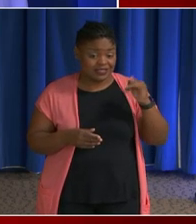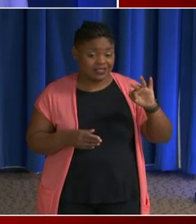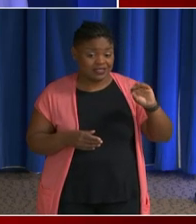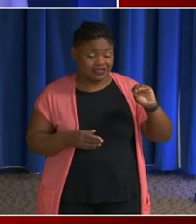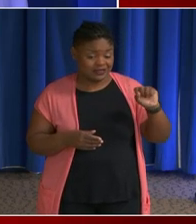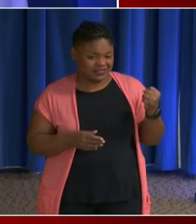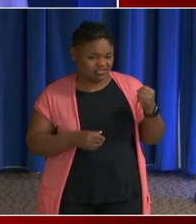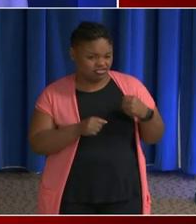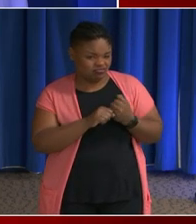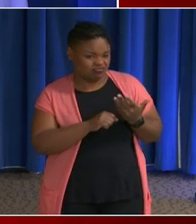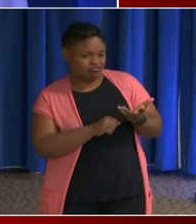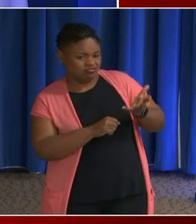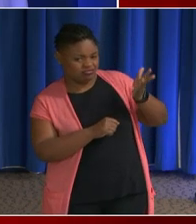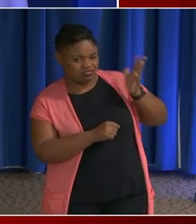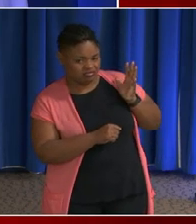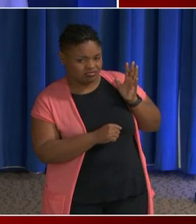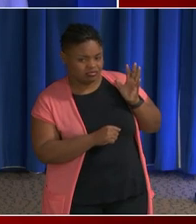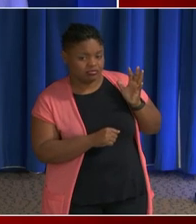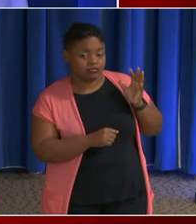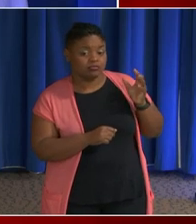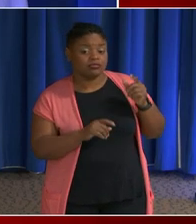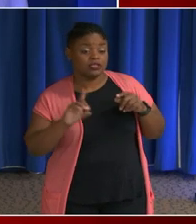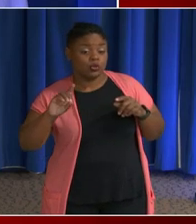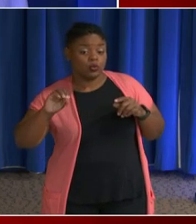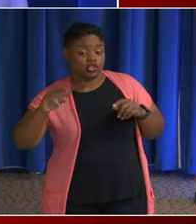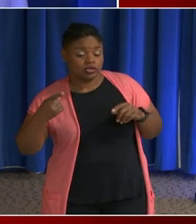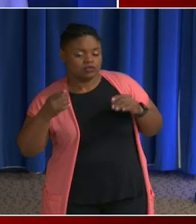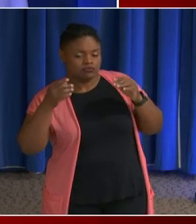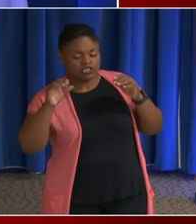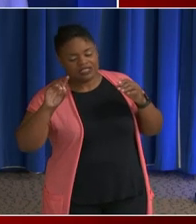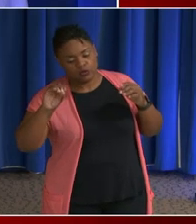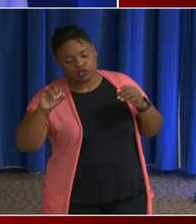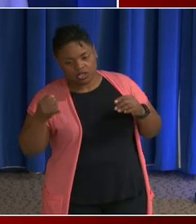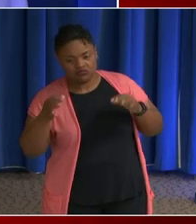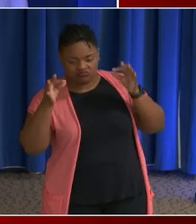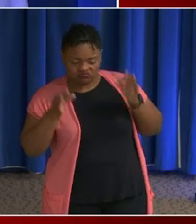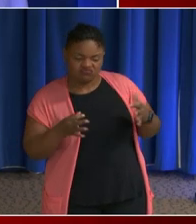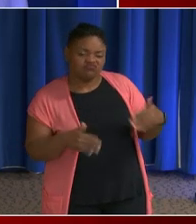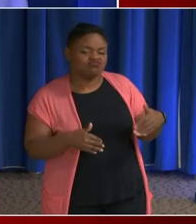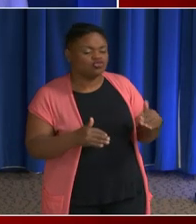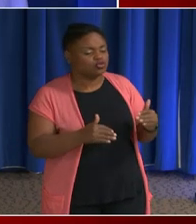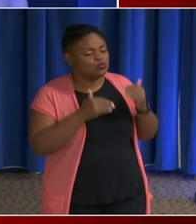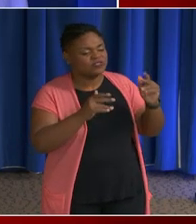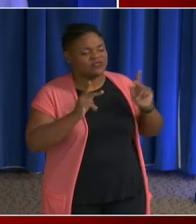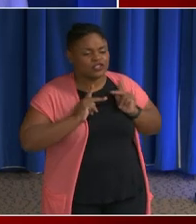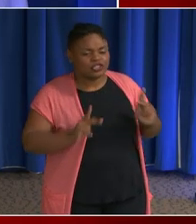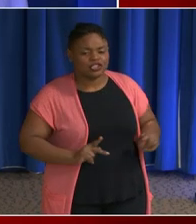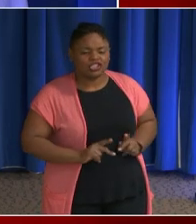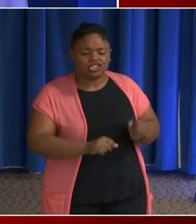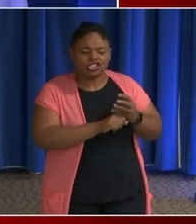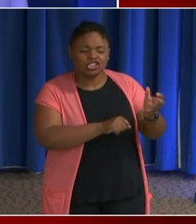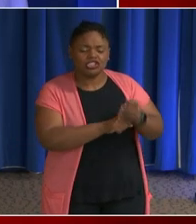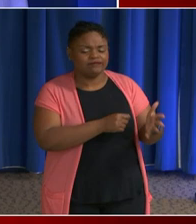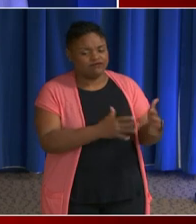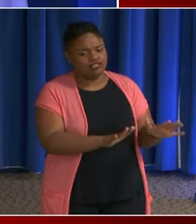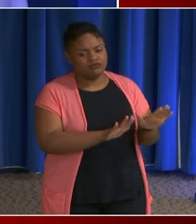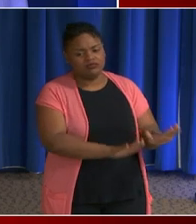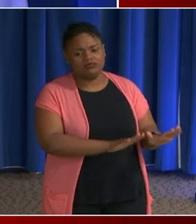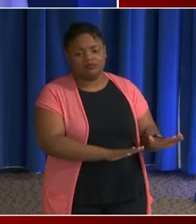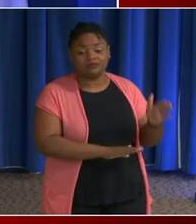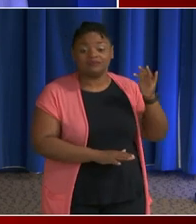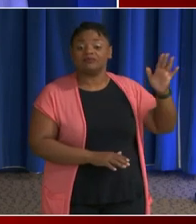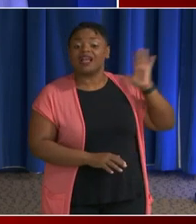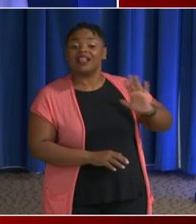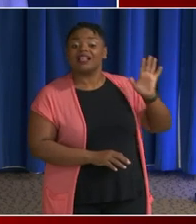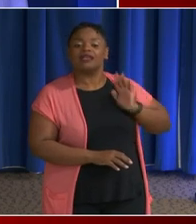when they determined that we had a pattern and practice of excessive force. I think that can be attributed to not having the proper funding for the agency. And I